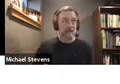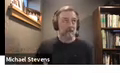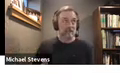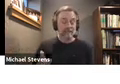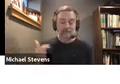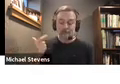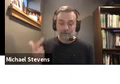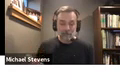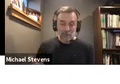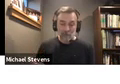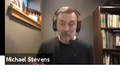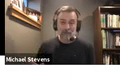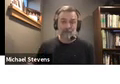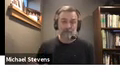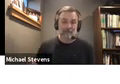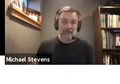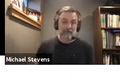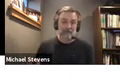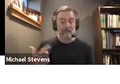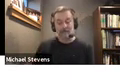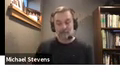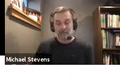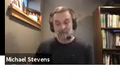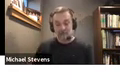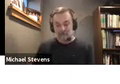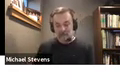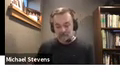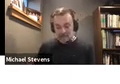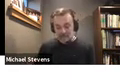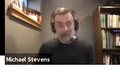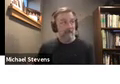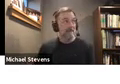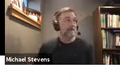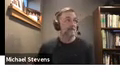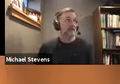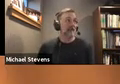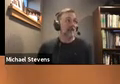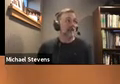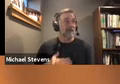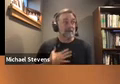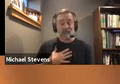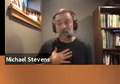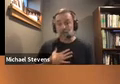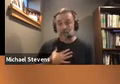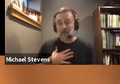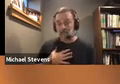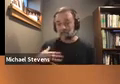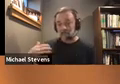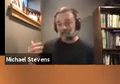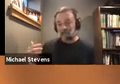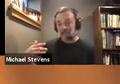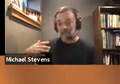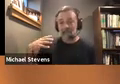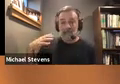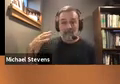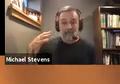done more efficiently. Professional translation can also be done more efficiently. Our ultimate goal is to be able